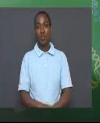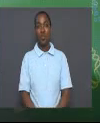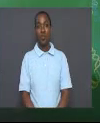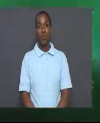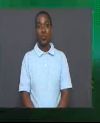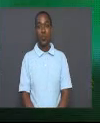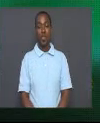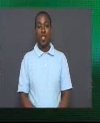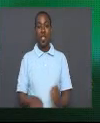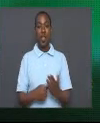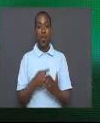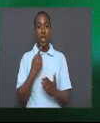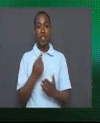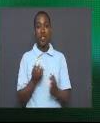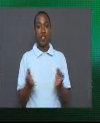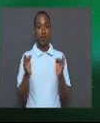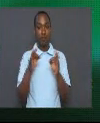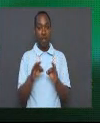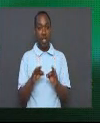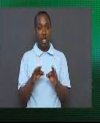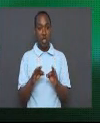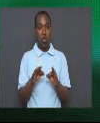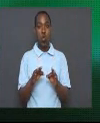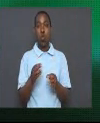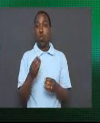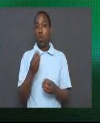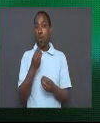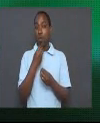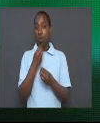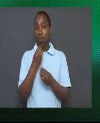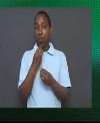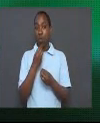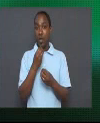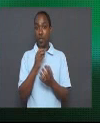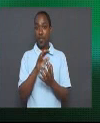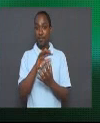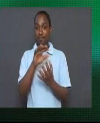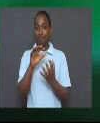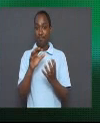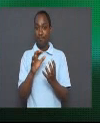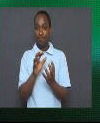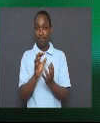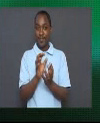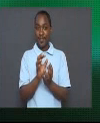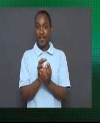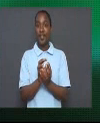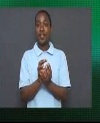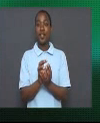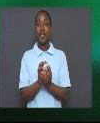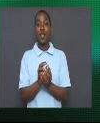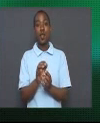precautions. It is important to check the best before date